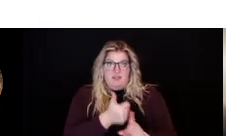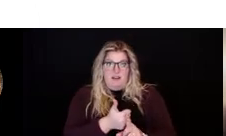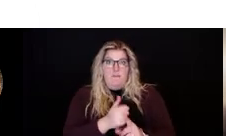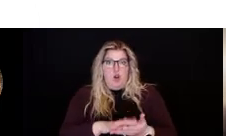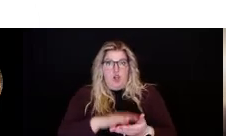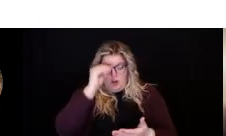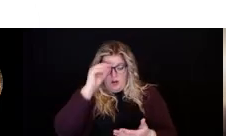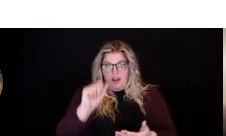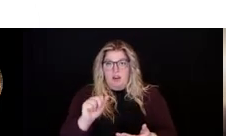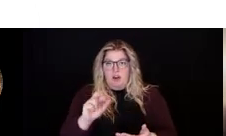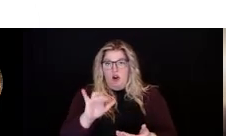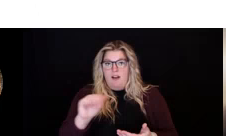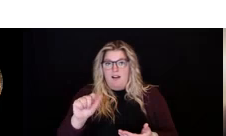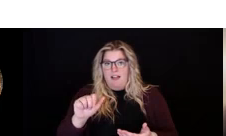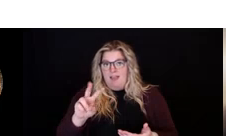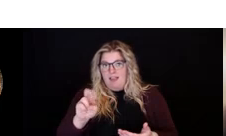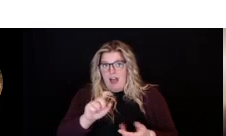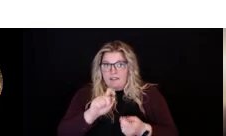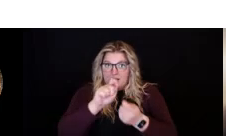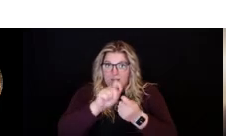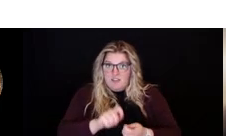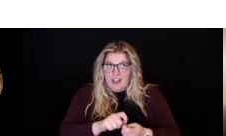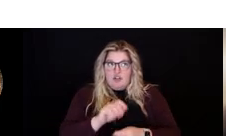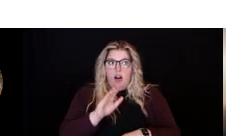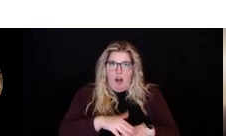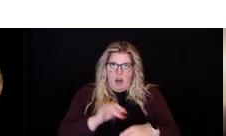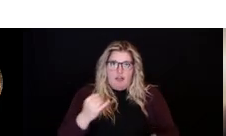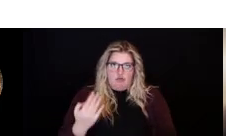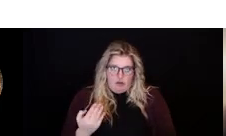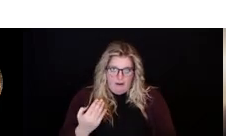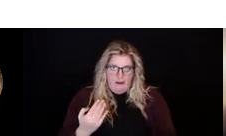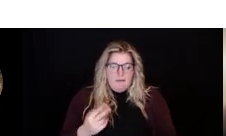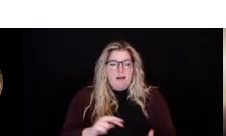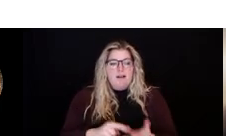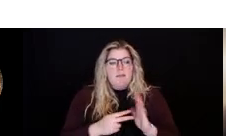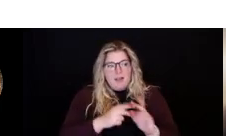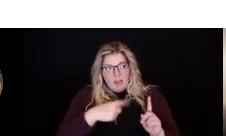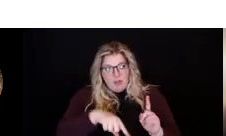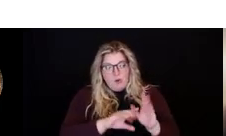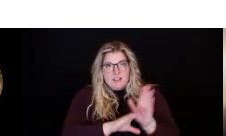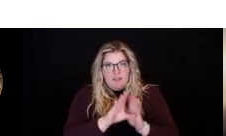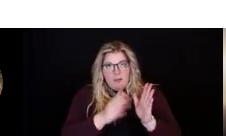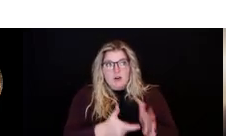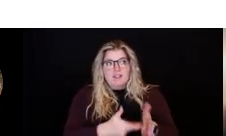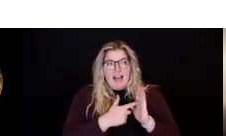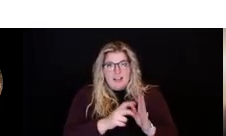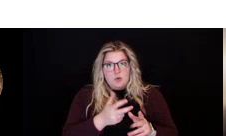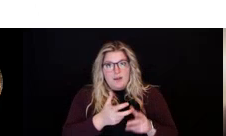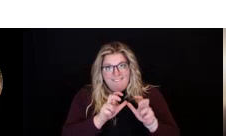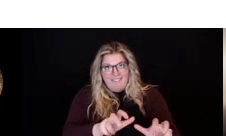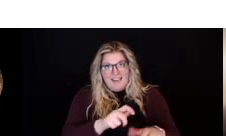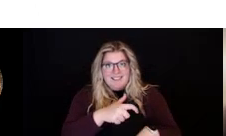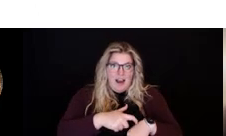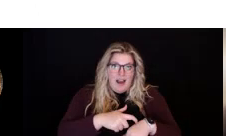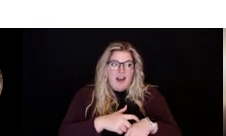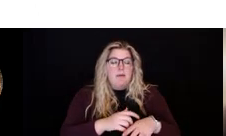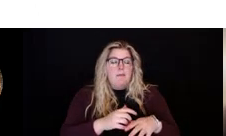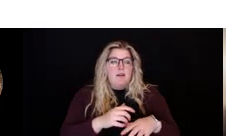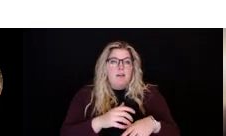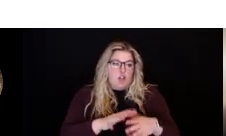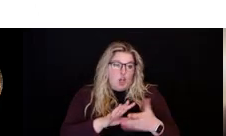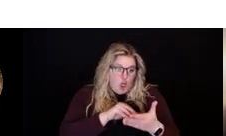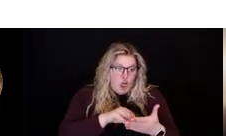Live specification on the job here, they had to dedicate time to that learning, and implementing